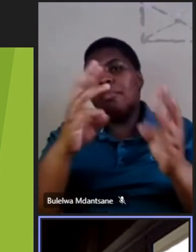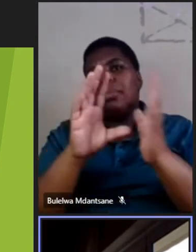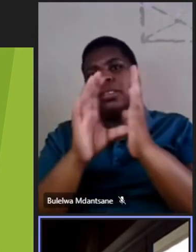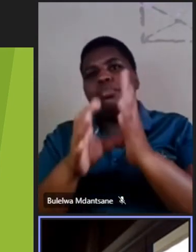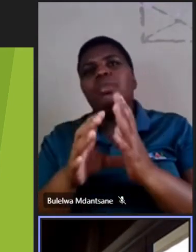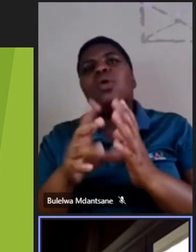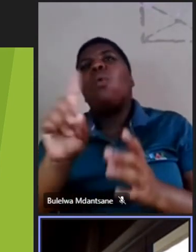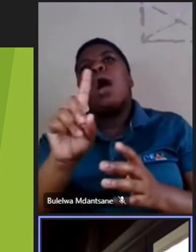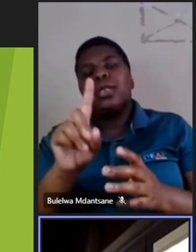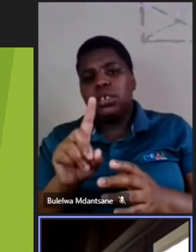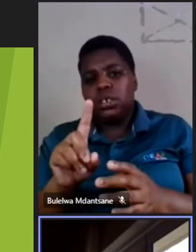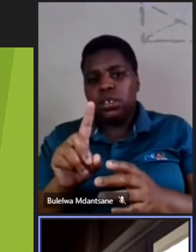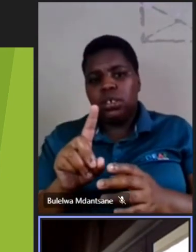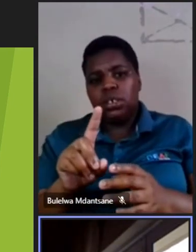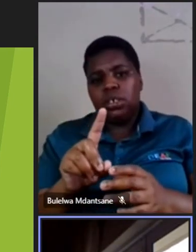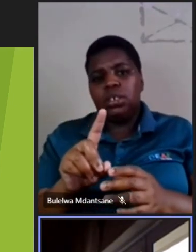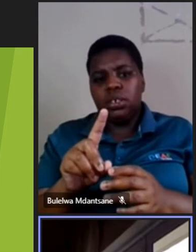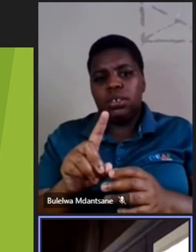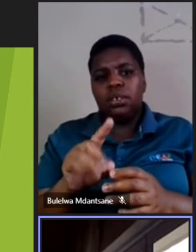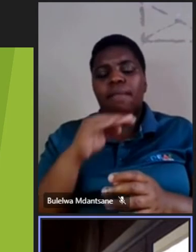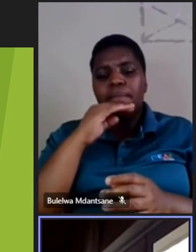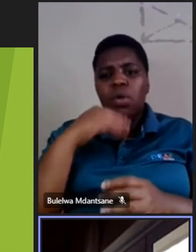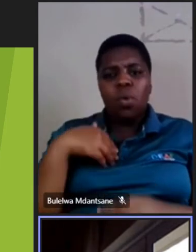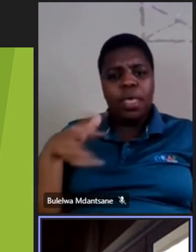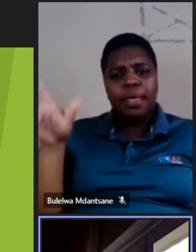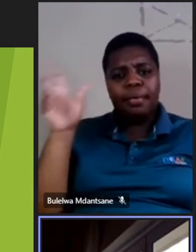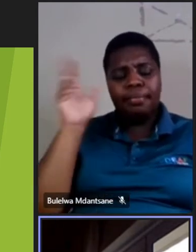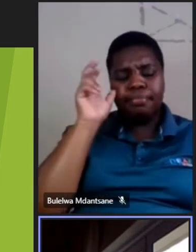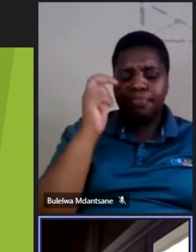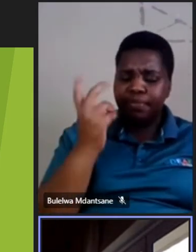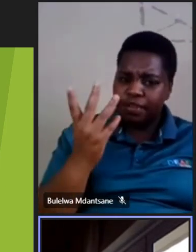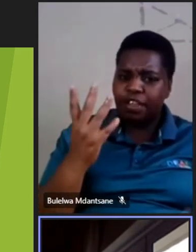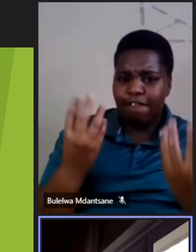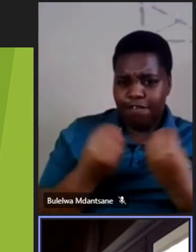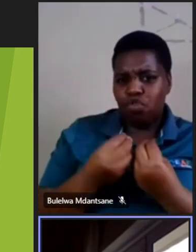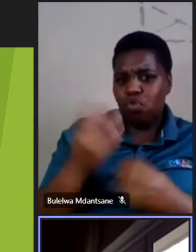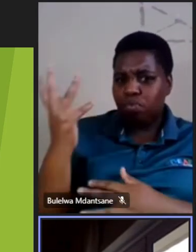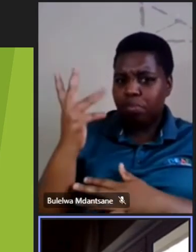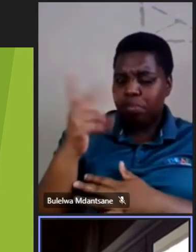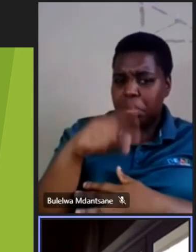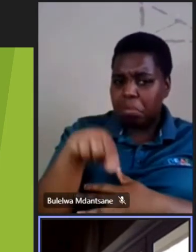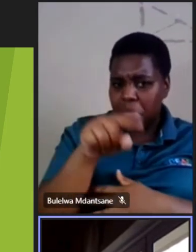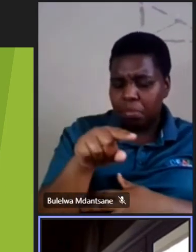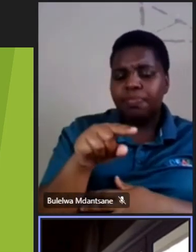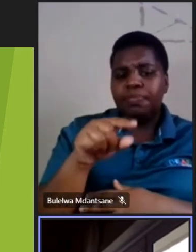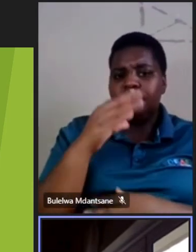the field itself. And we've heard quite a few of the speakers earlier